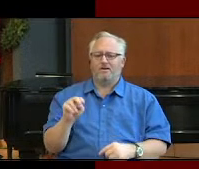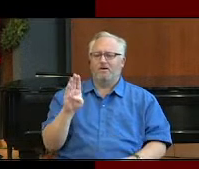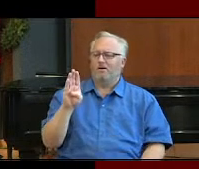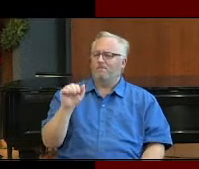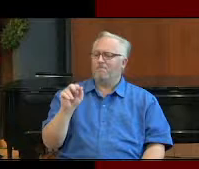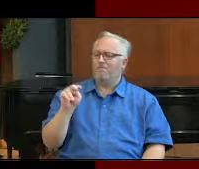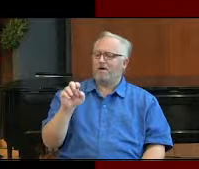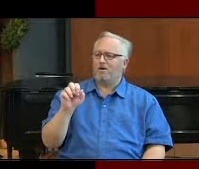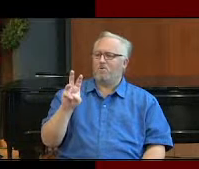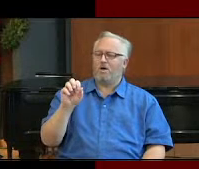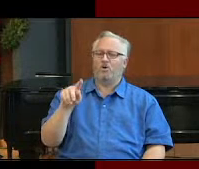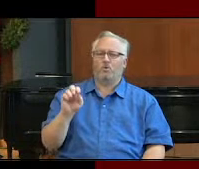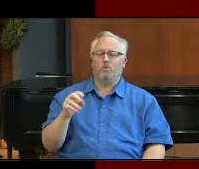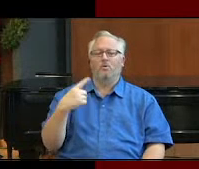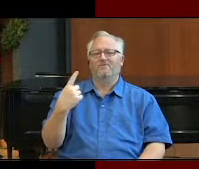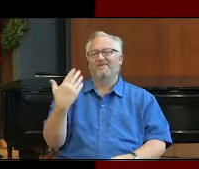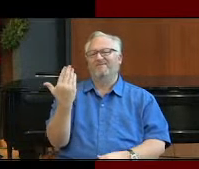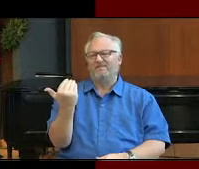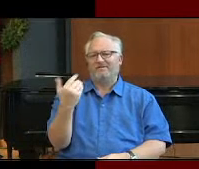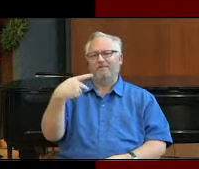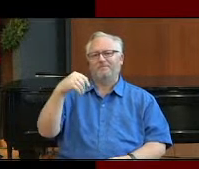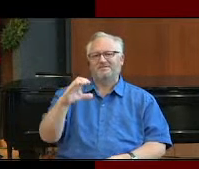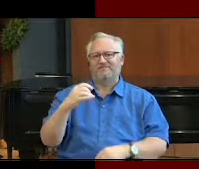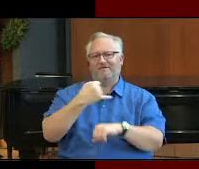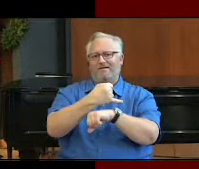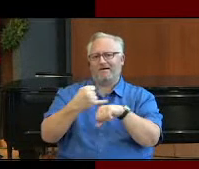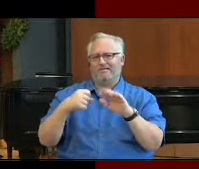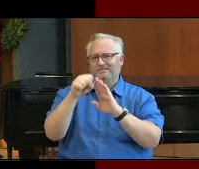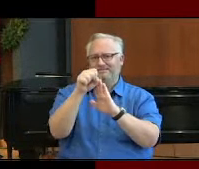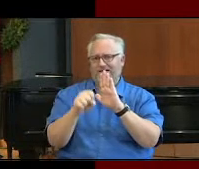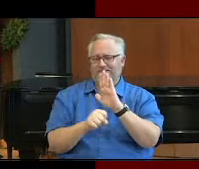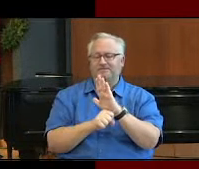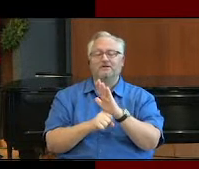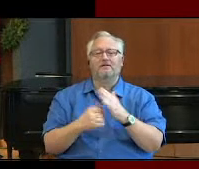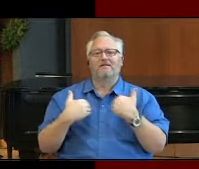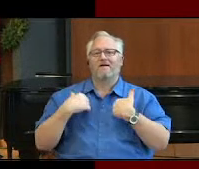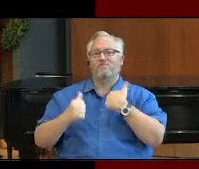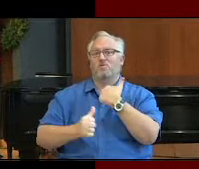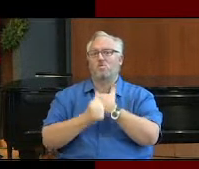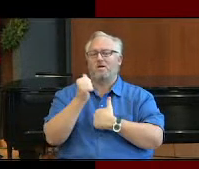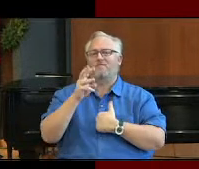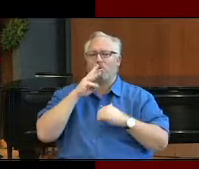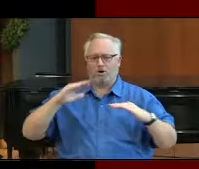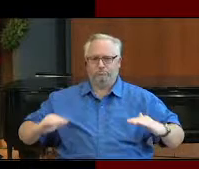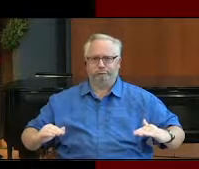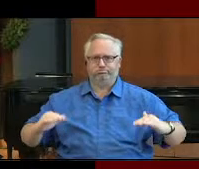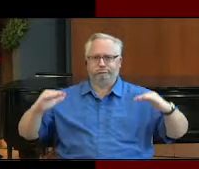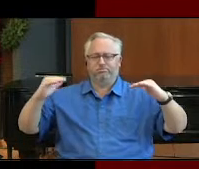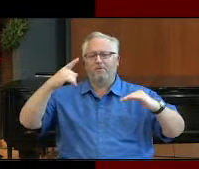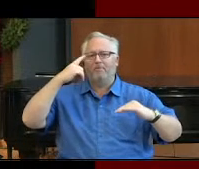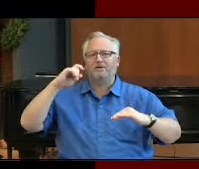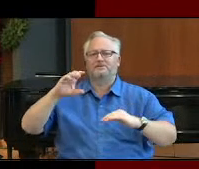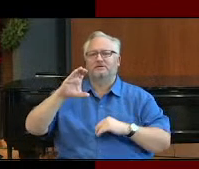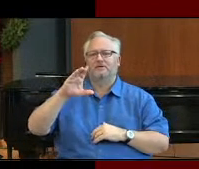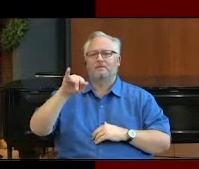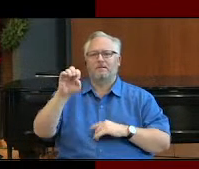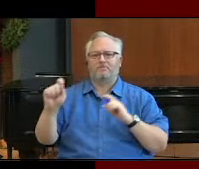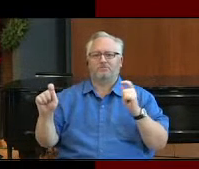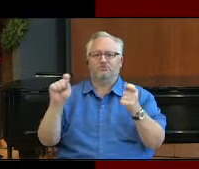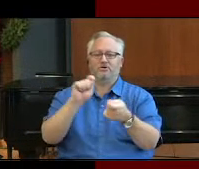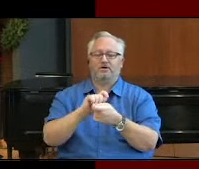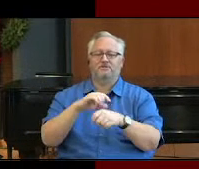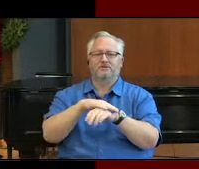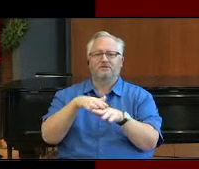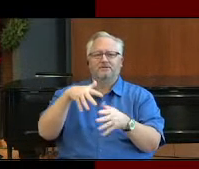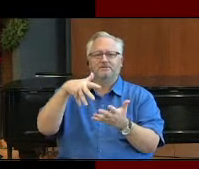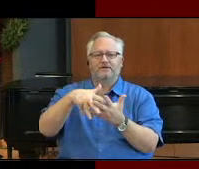Vanuatu is one of 15 Pacific Island states threatened by rising sea levels caused by climate change. The indigenous peoples